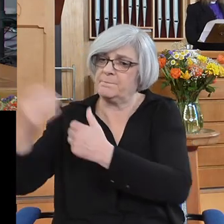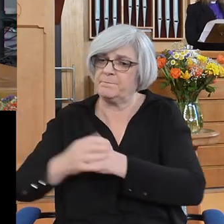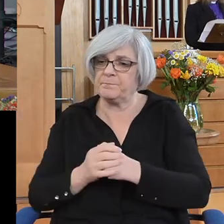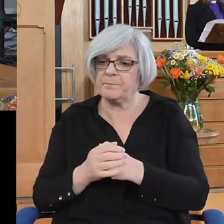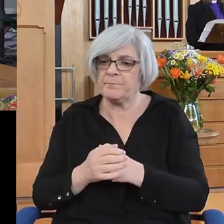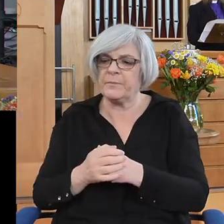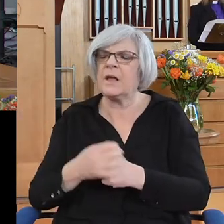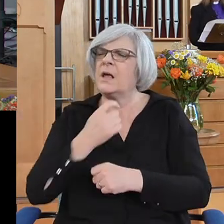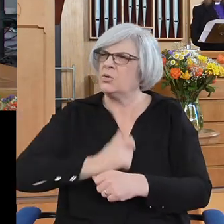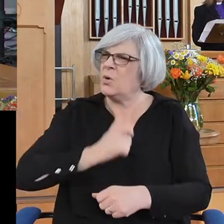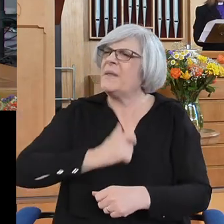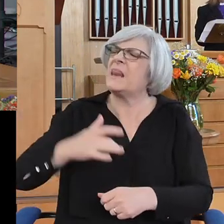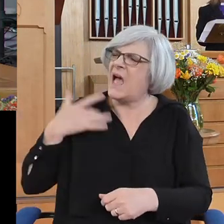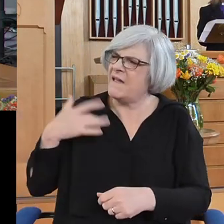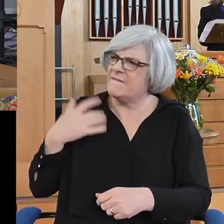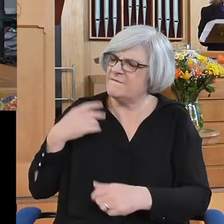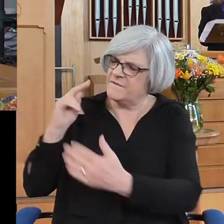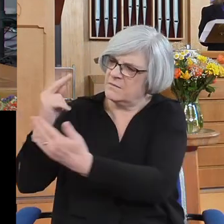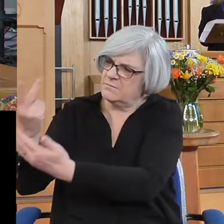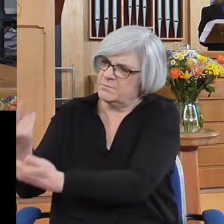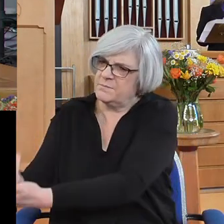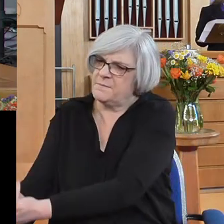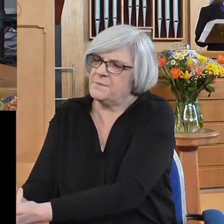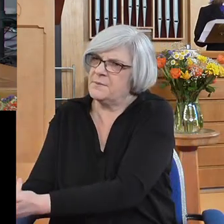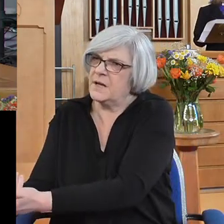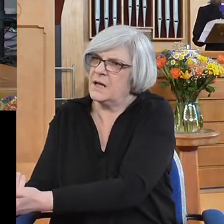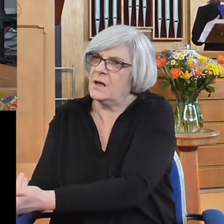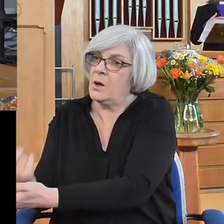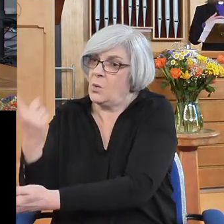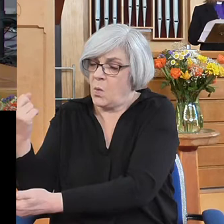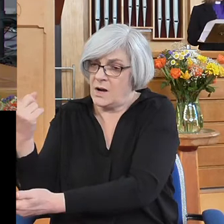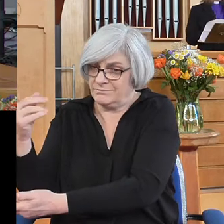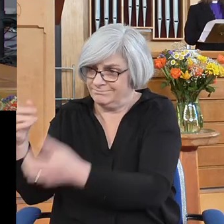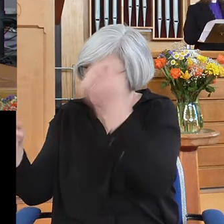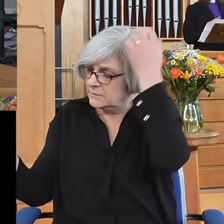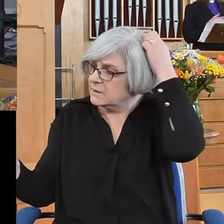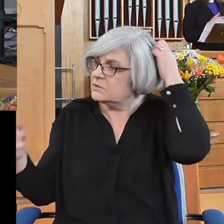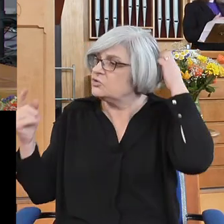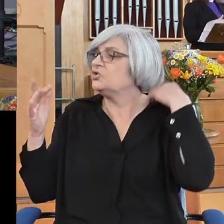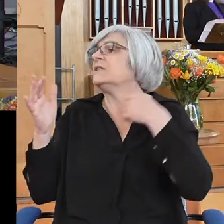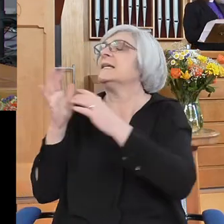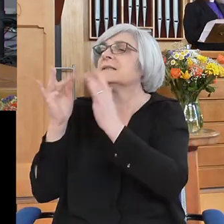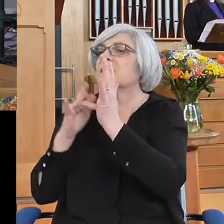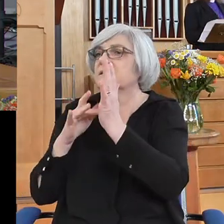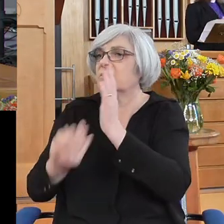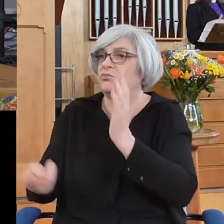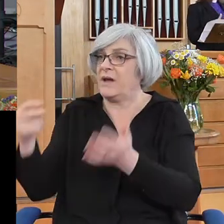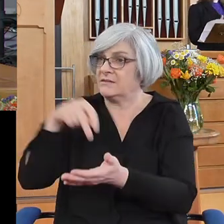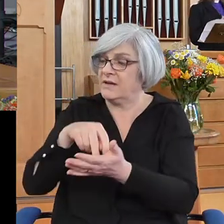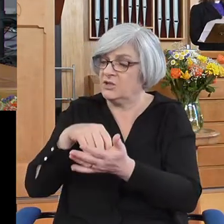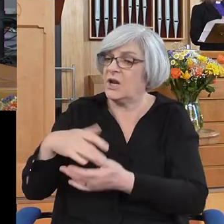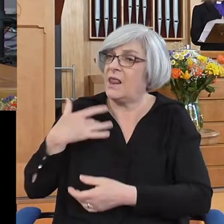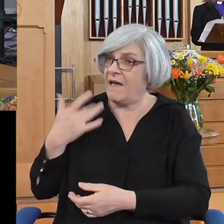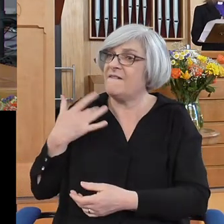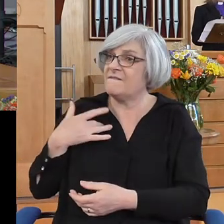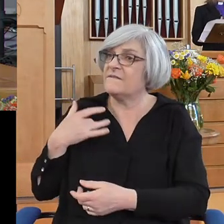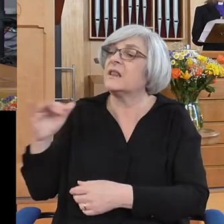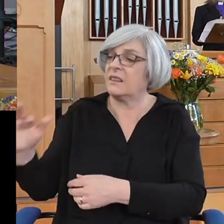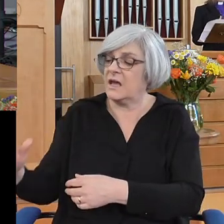Where human life is laid to rest, the one who is the resurrection and the life is